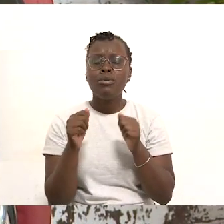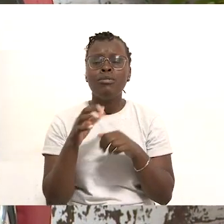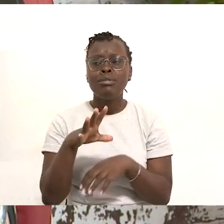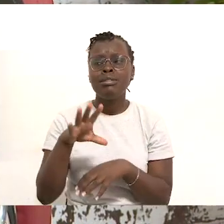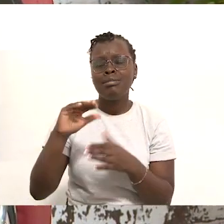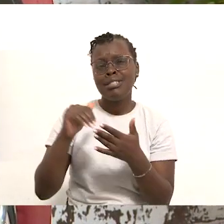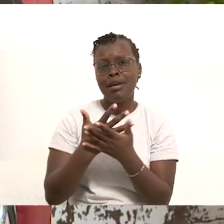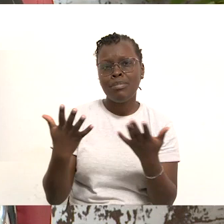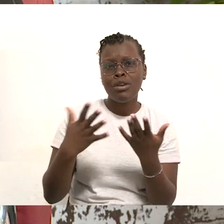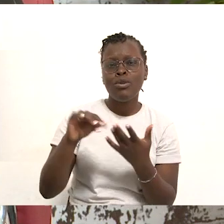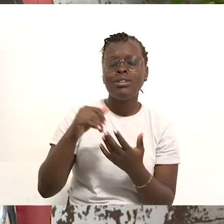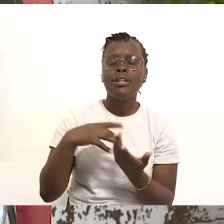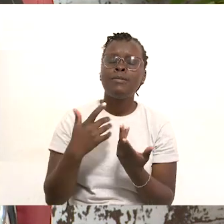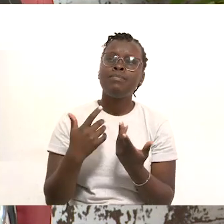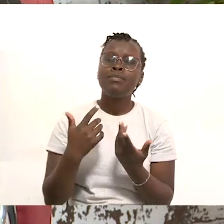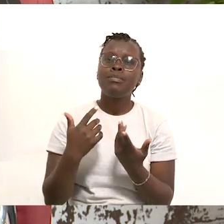call death